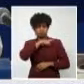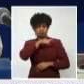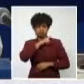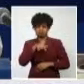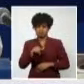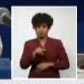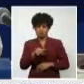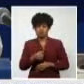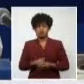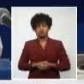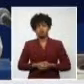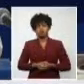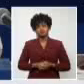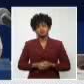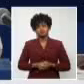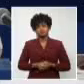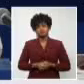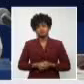days.